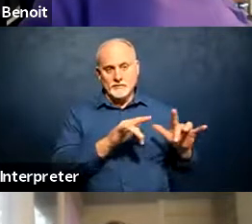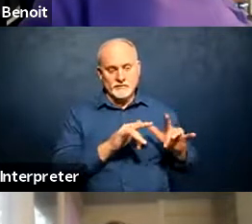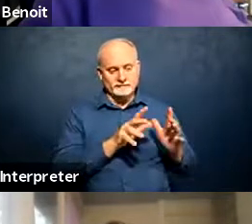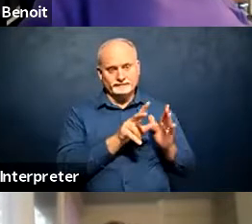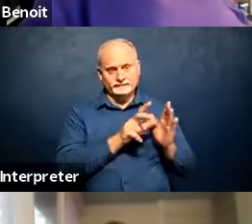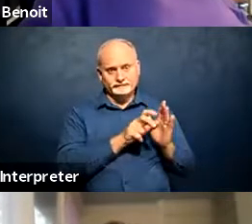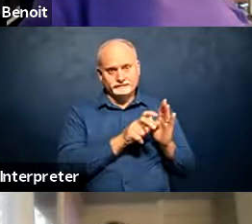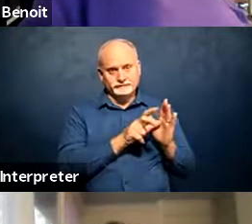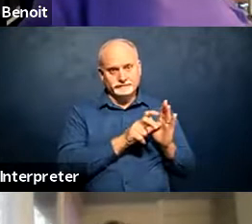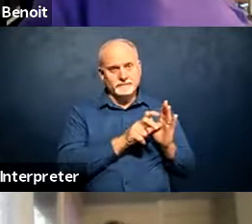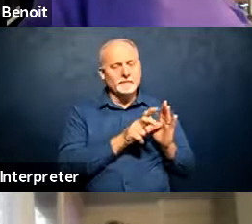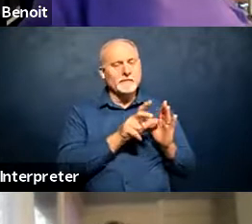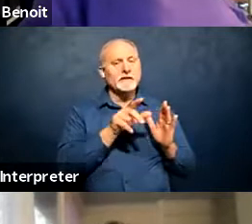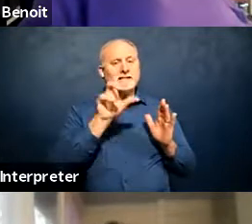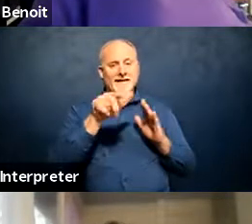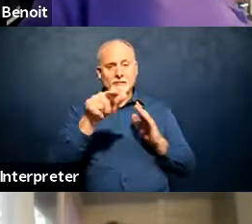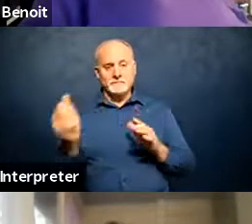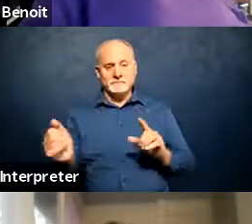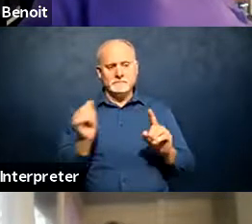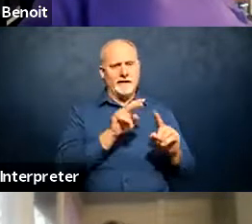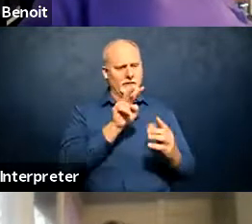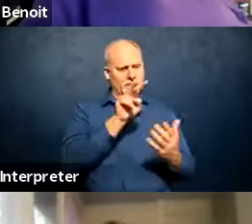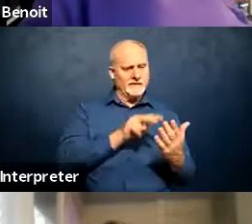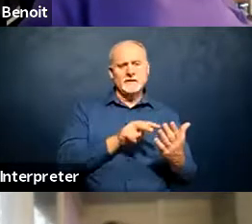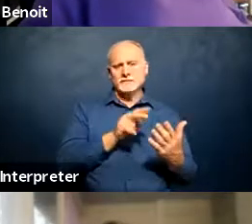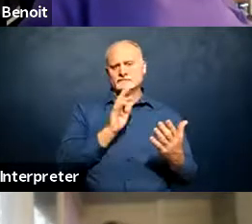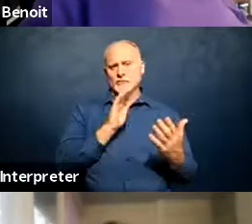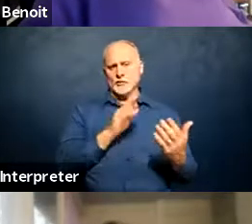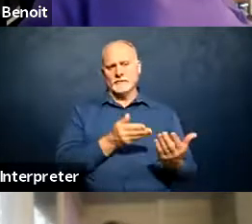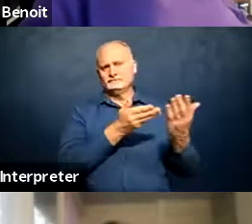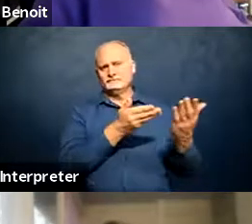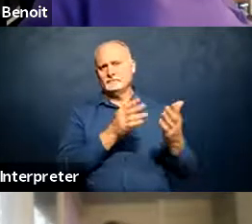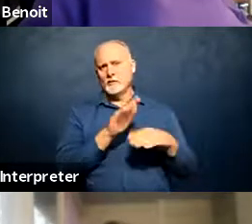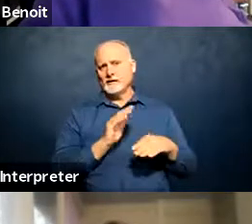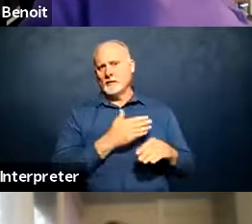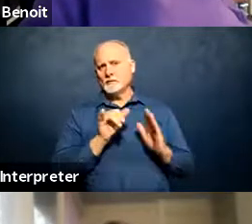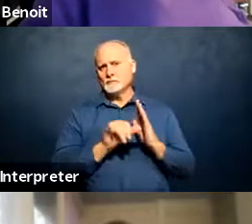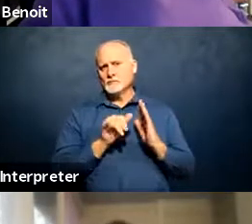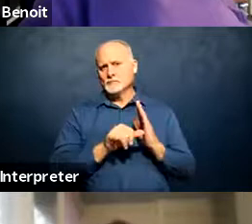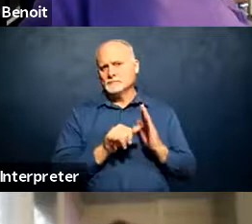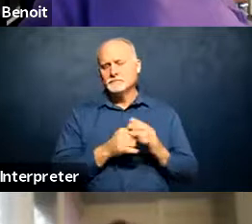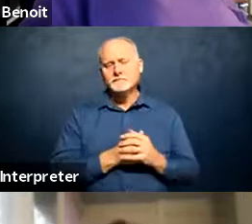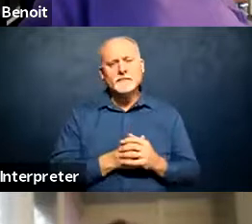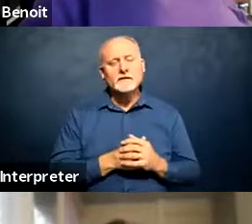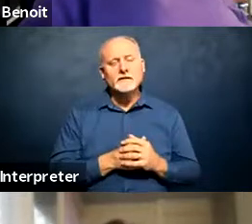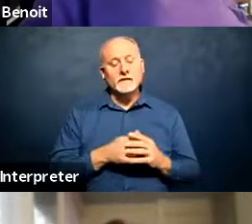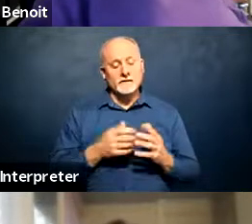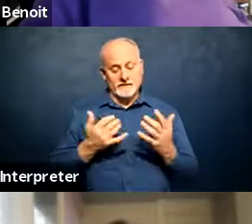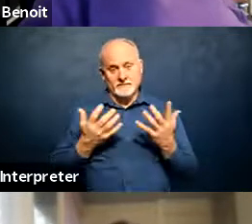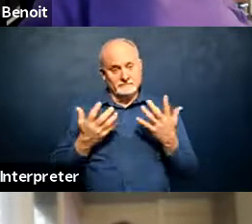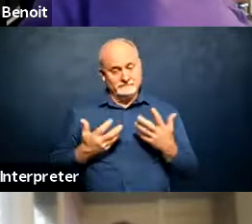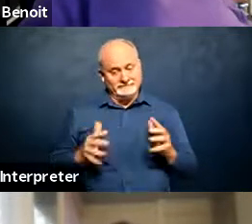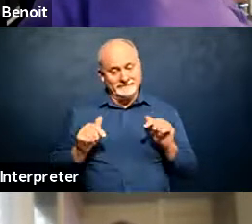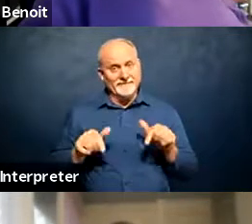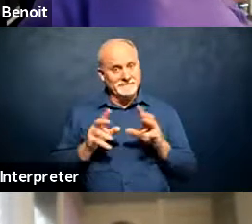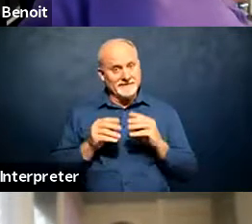If you want to go back and look at the content, we will have it up on UAB's YouTube so you can check afterwards. At the end of the session, if we have